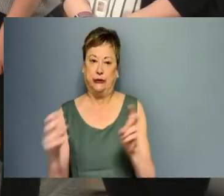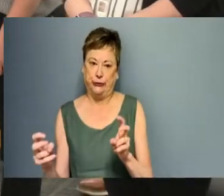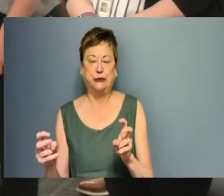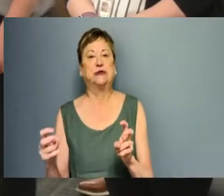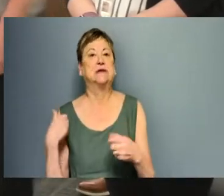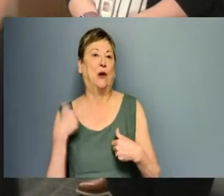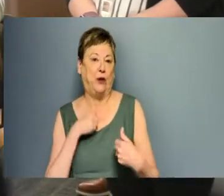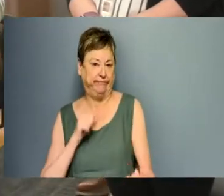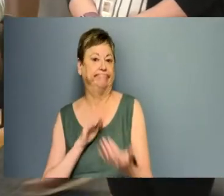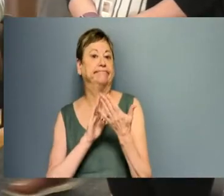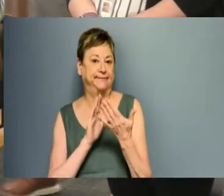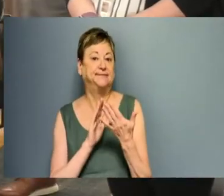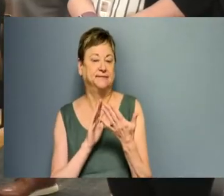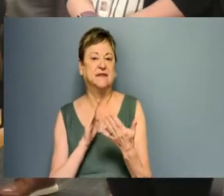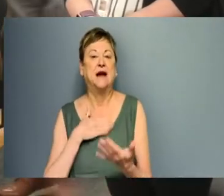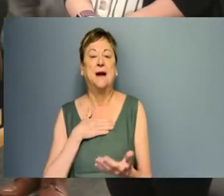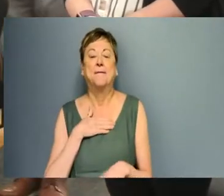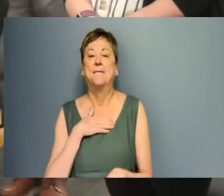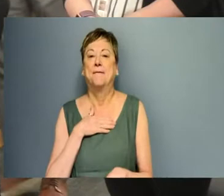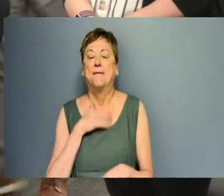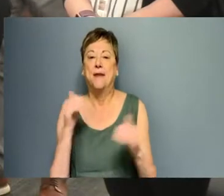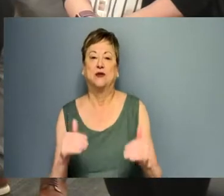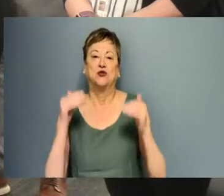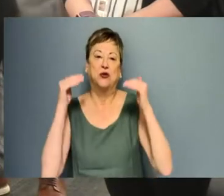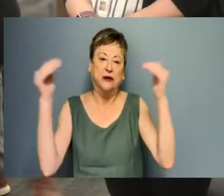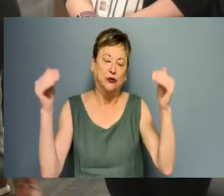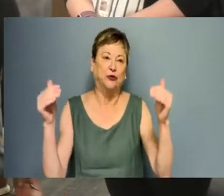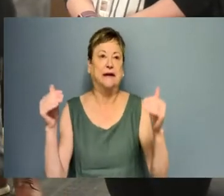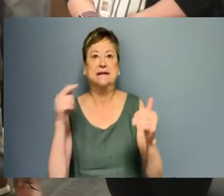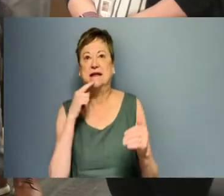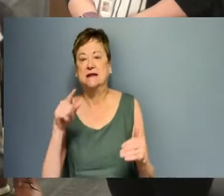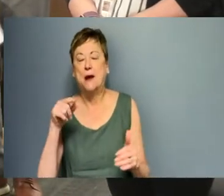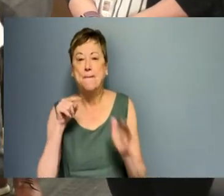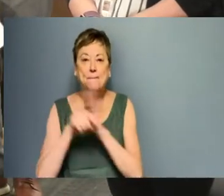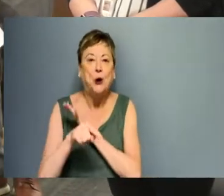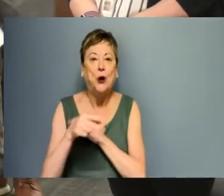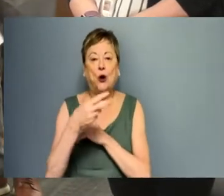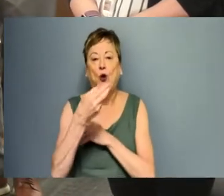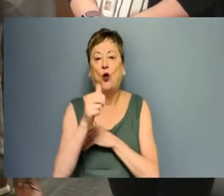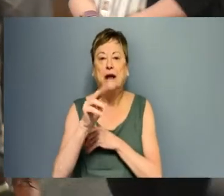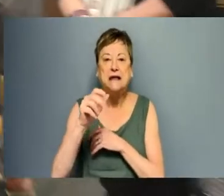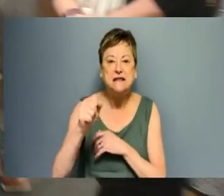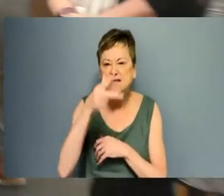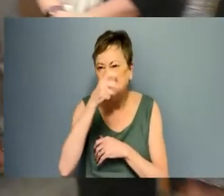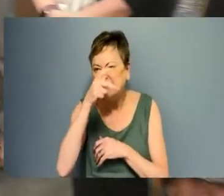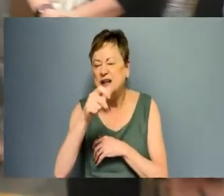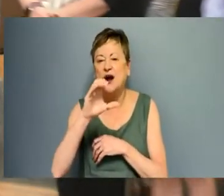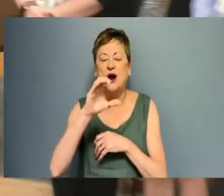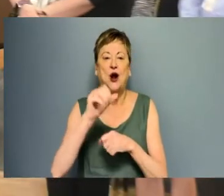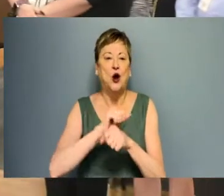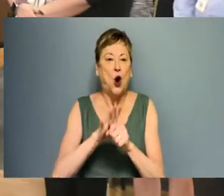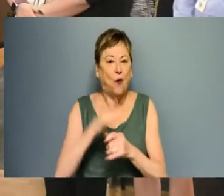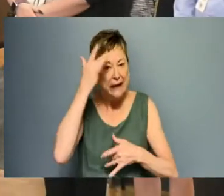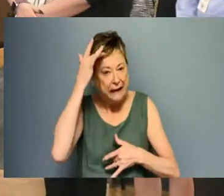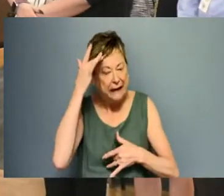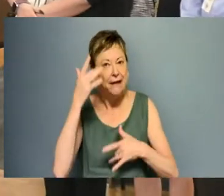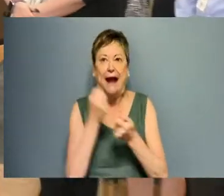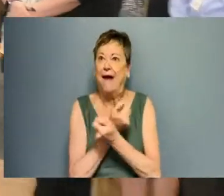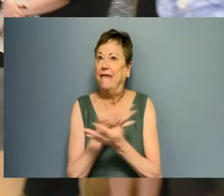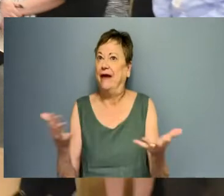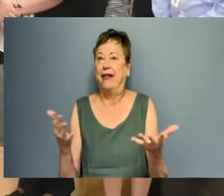my deputy director says, murder hornets and COVID and everything else that we've had to deal with in the